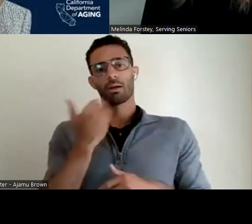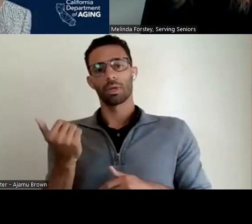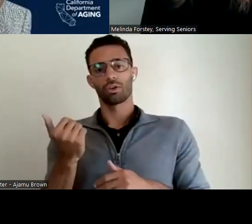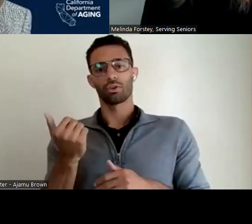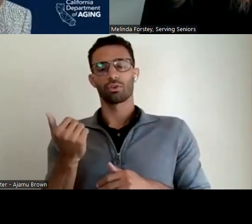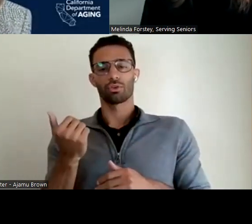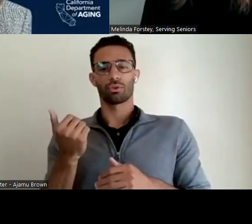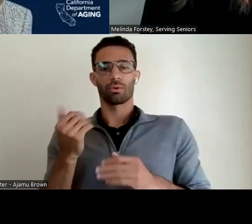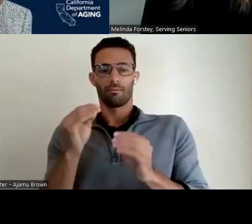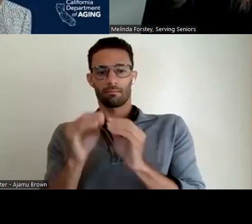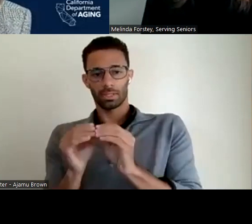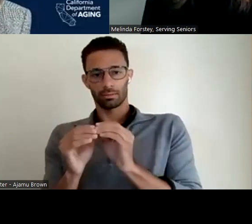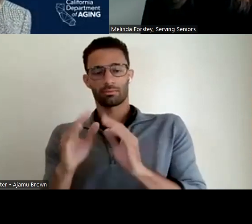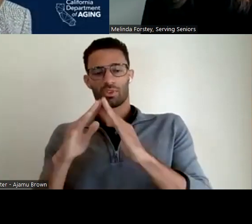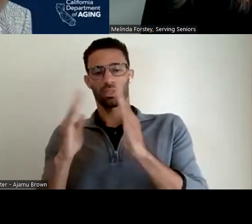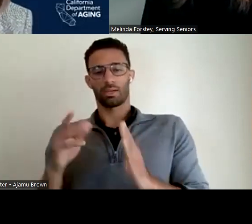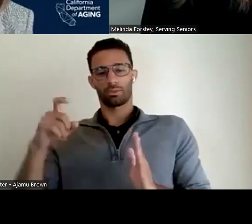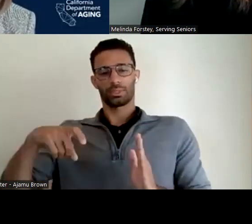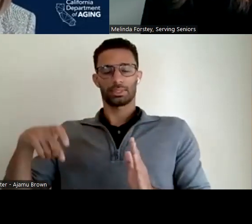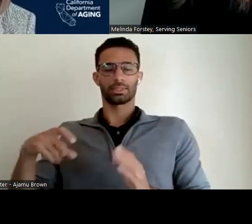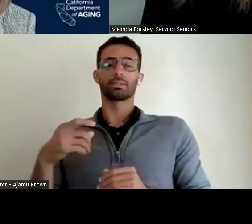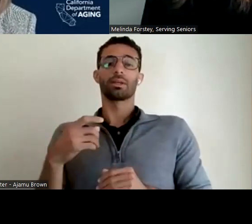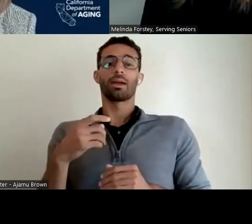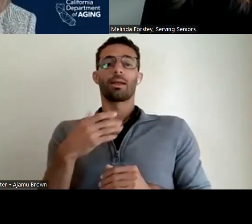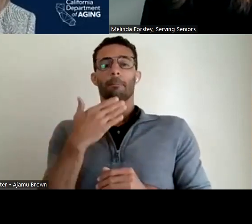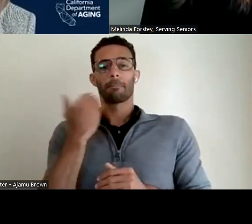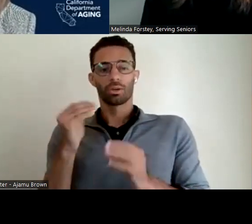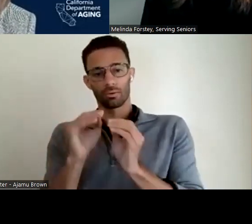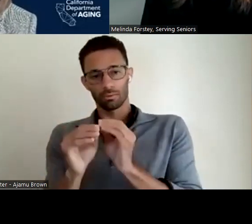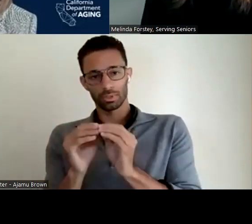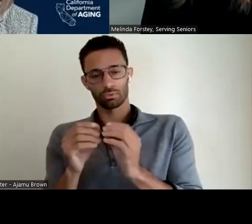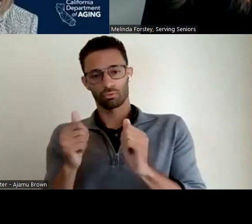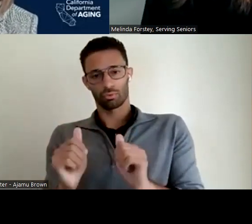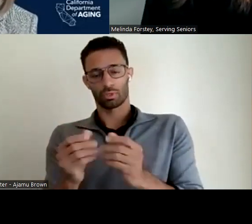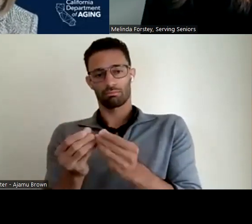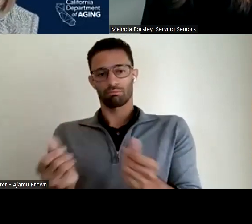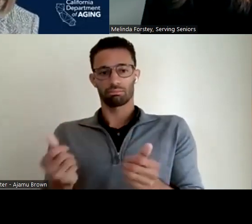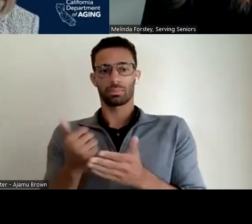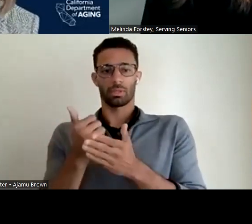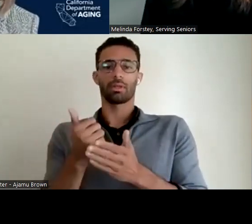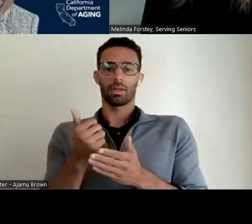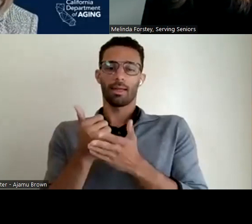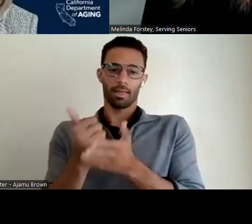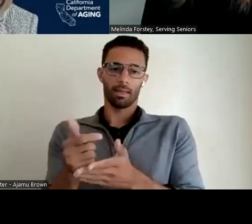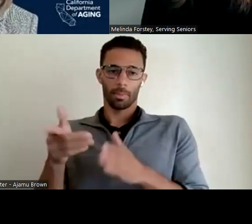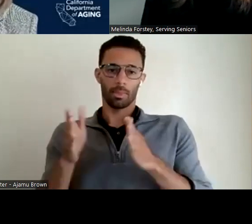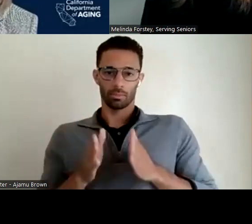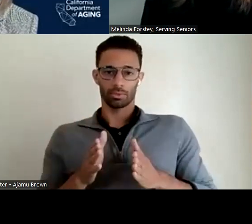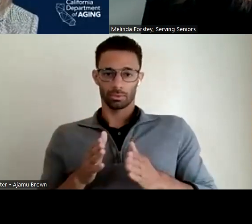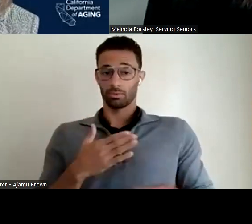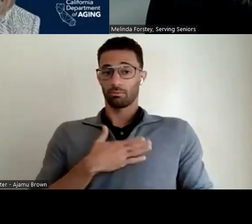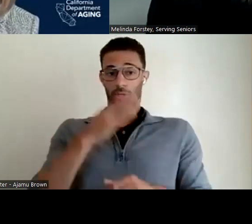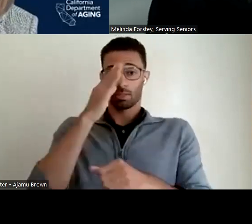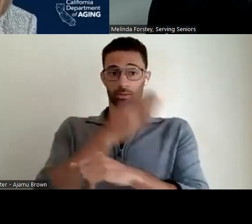need and also a better fix on trying to get the right help to that person. Again, my son, when he was having a